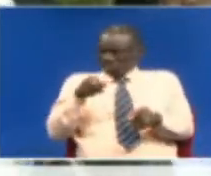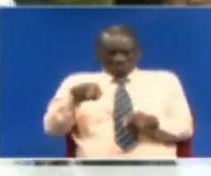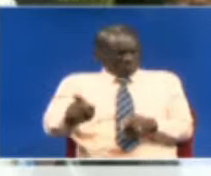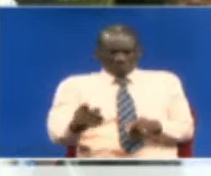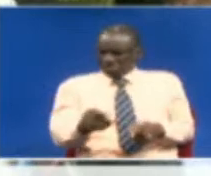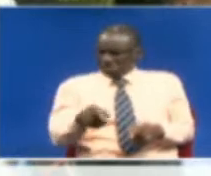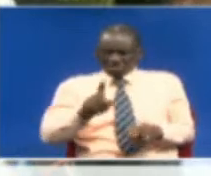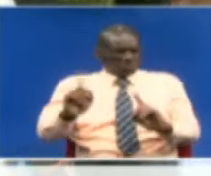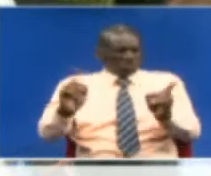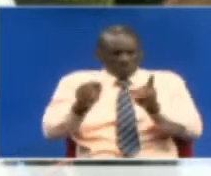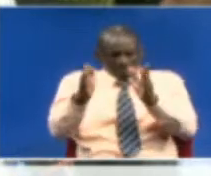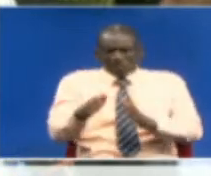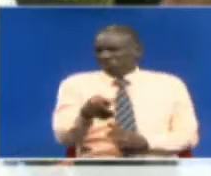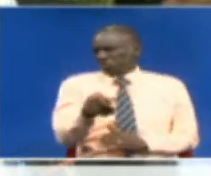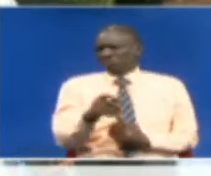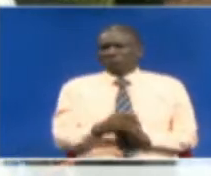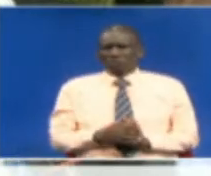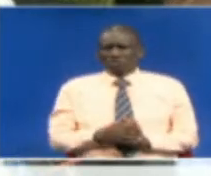I do?